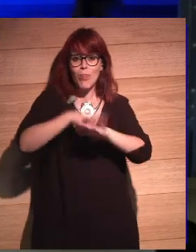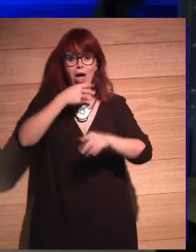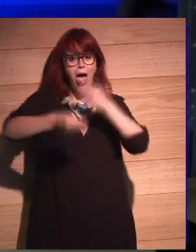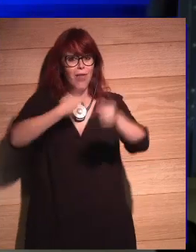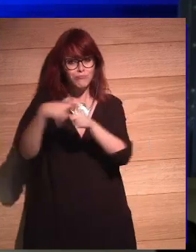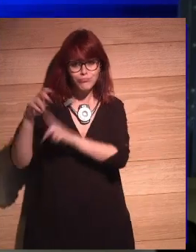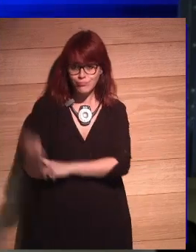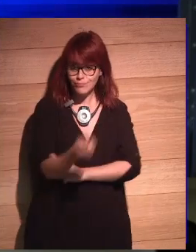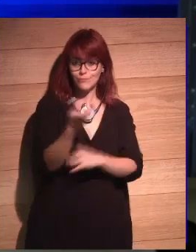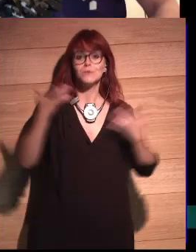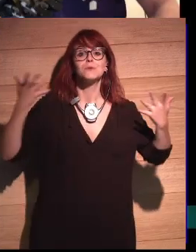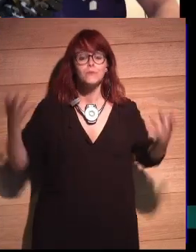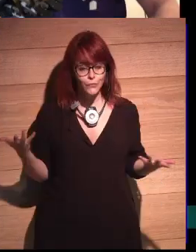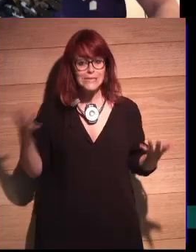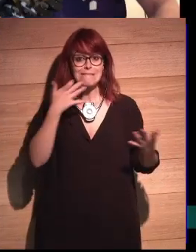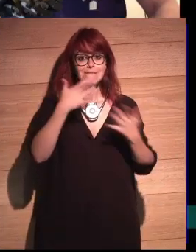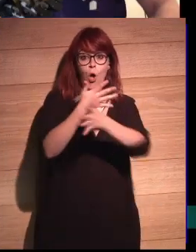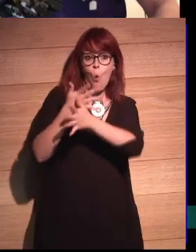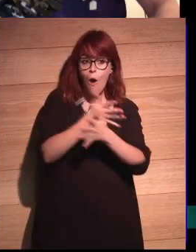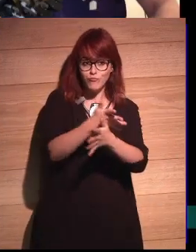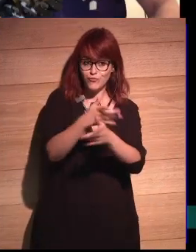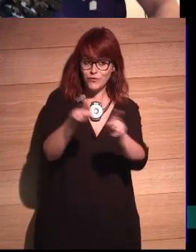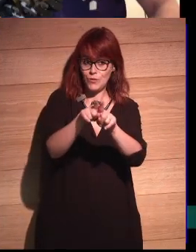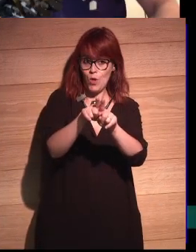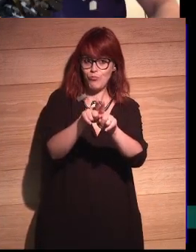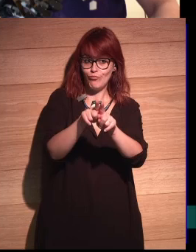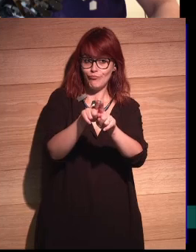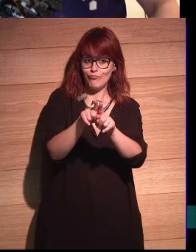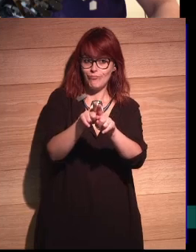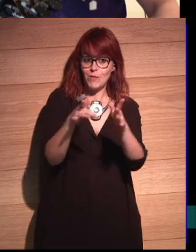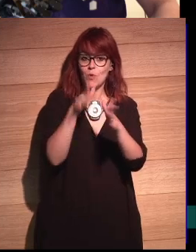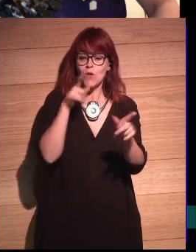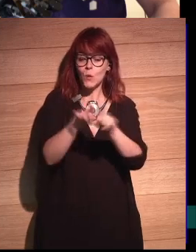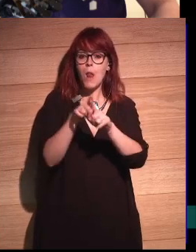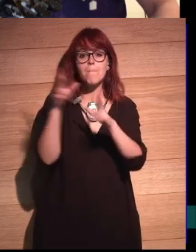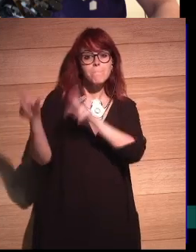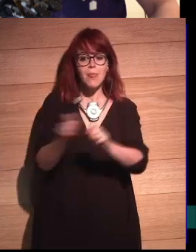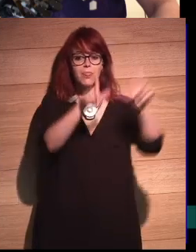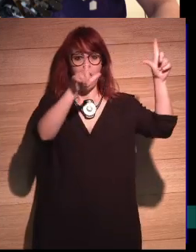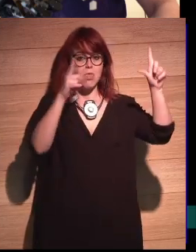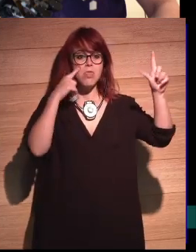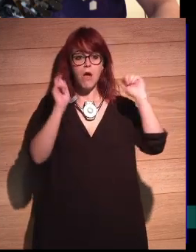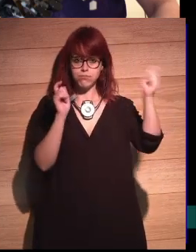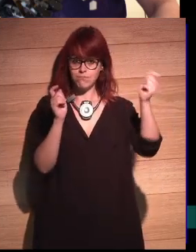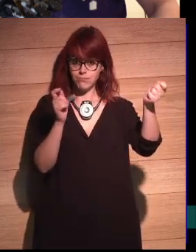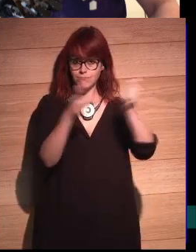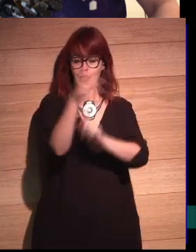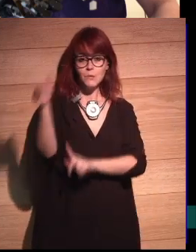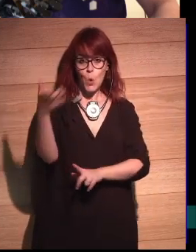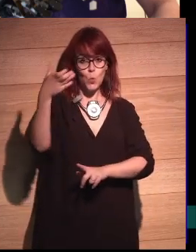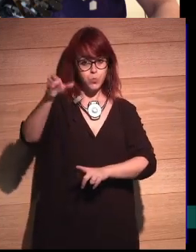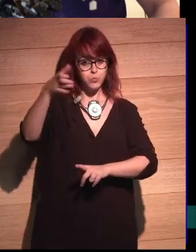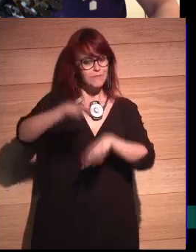So if you've played with some of the Nintendo stuff, it's really powerful how it feels like there's multiple